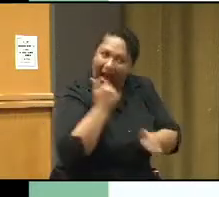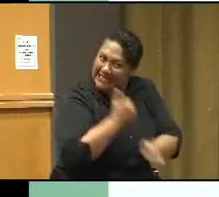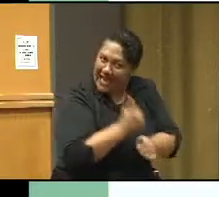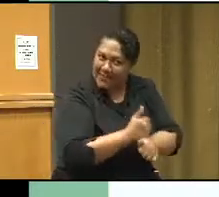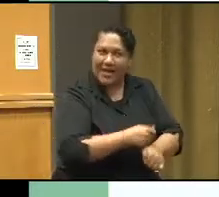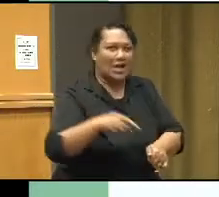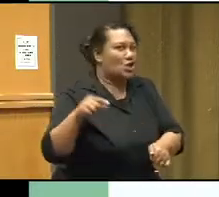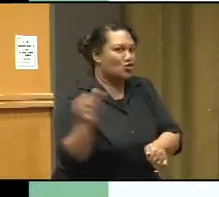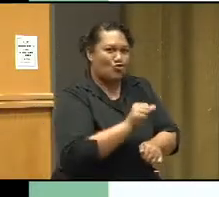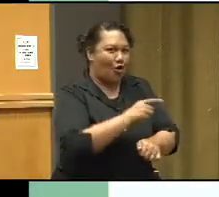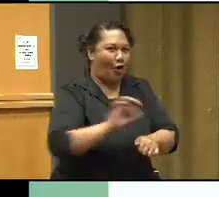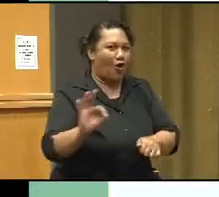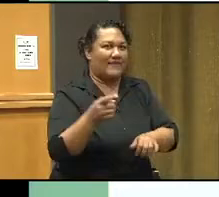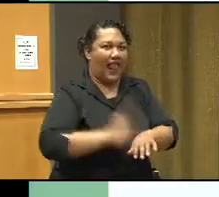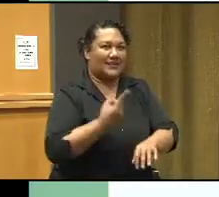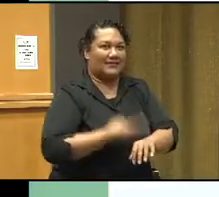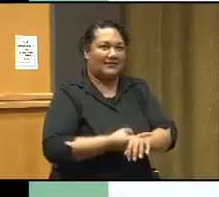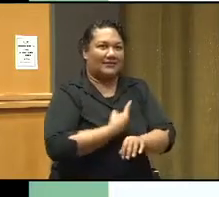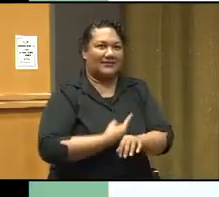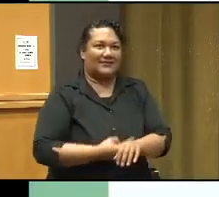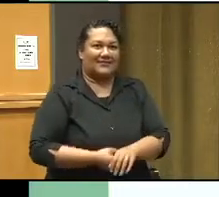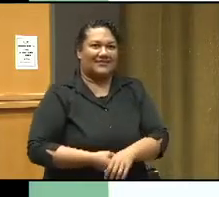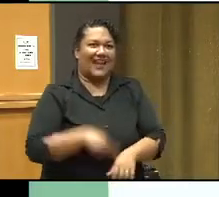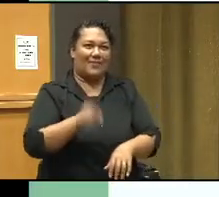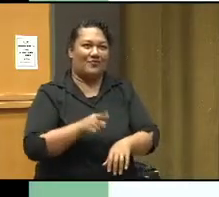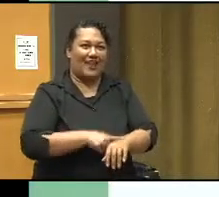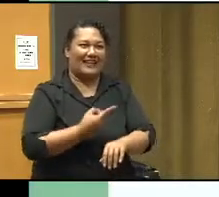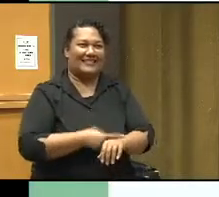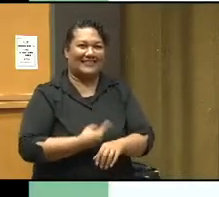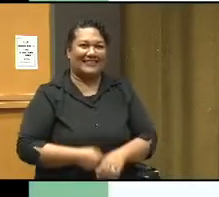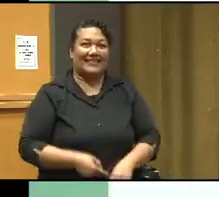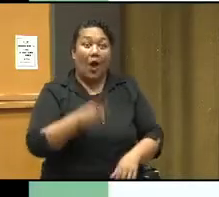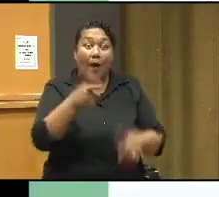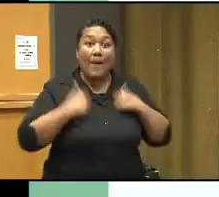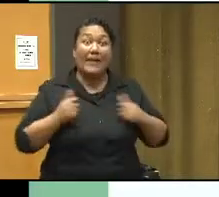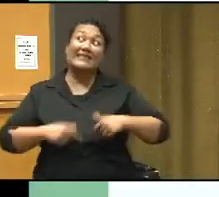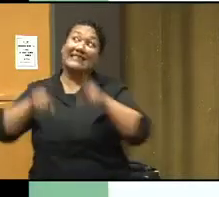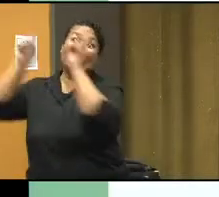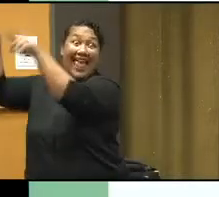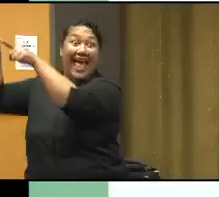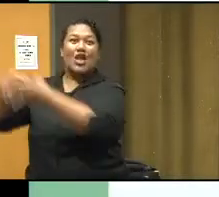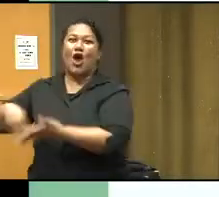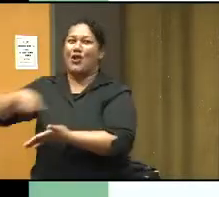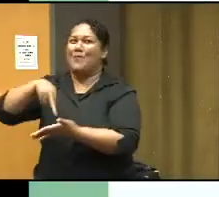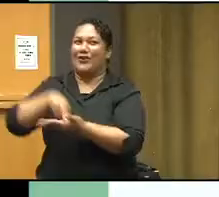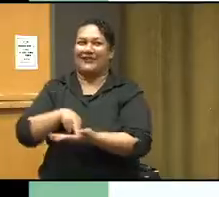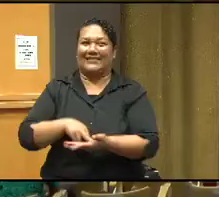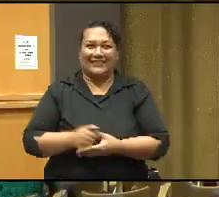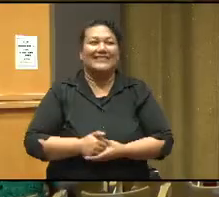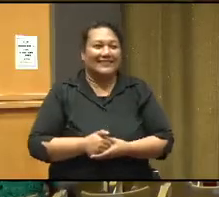We use the APA guideline for writing projects. We have to instill these values in the students of what an academic writing